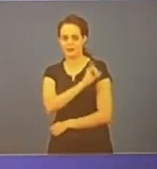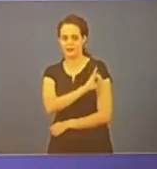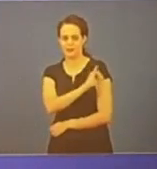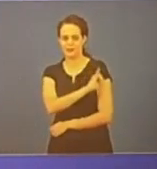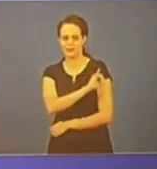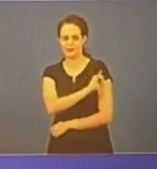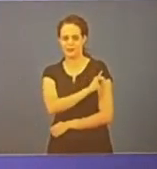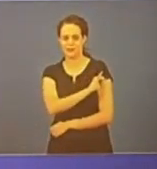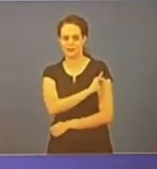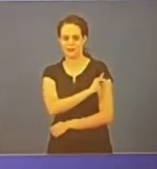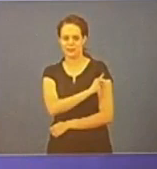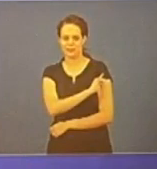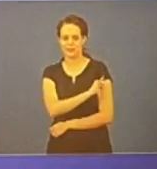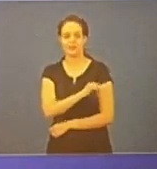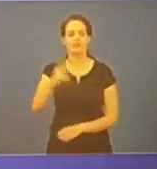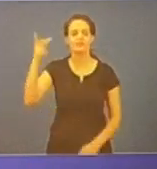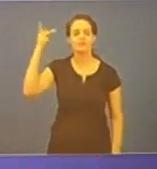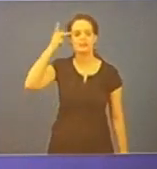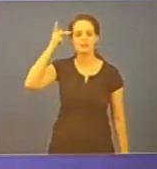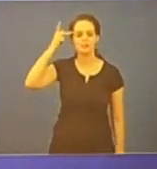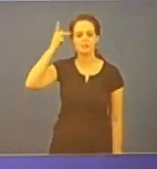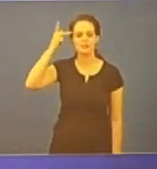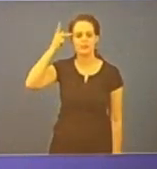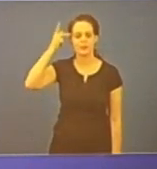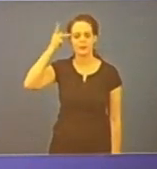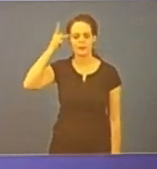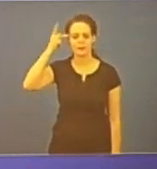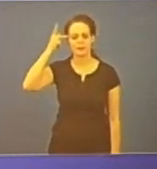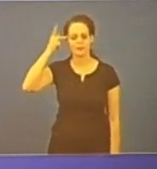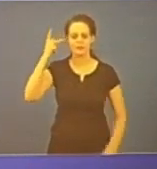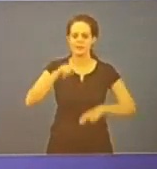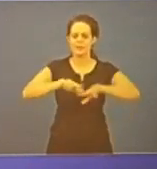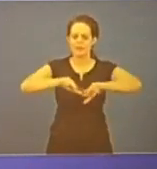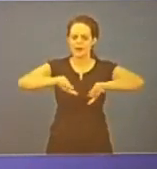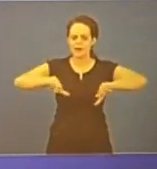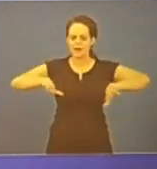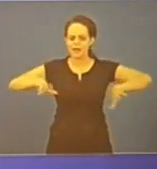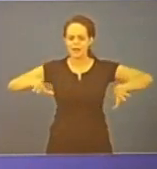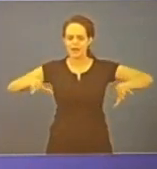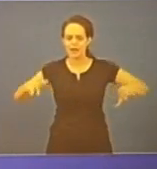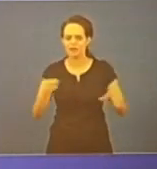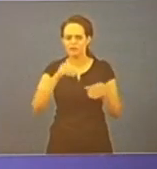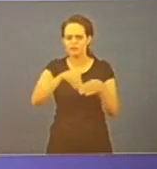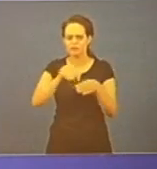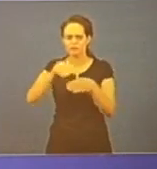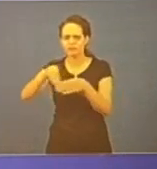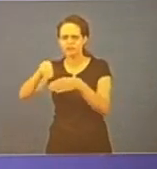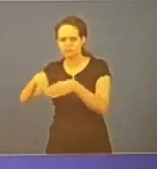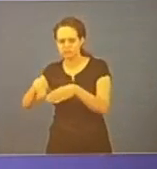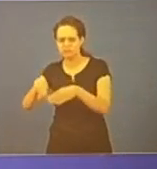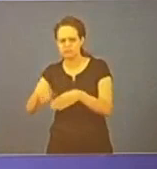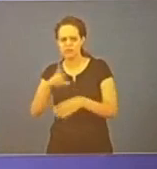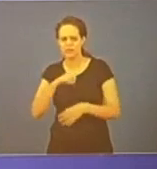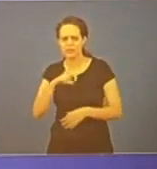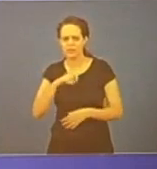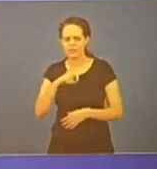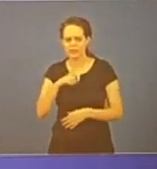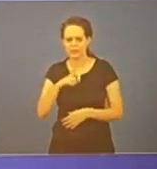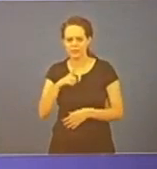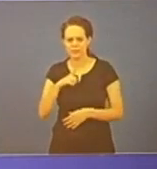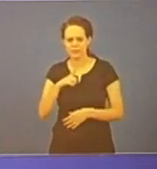Rio das Ostras, Rio de Janeiro, São Bernardo do Campo, São Paulo. Many, many other